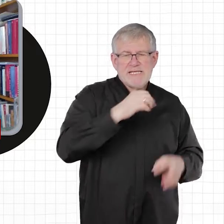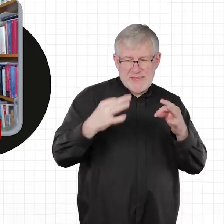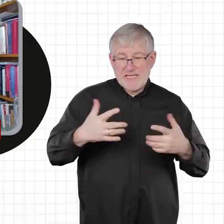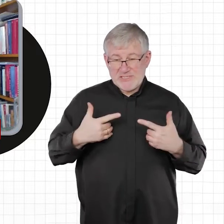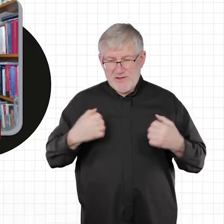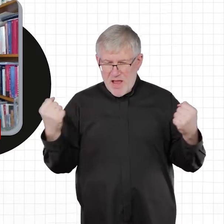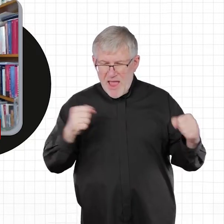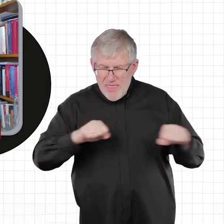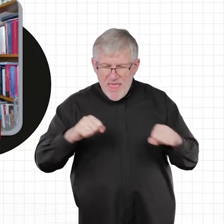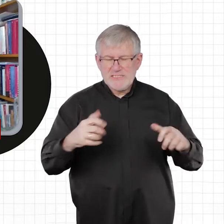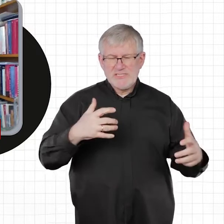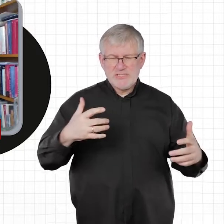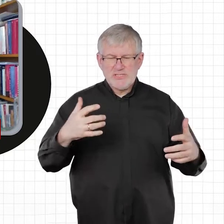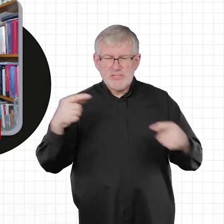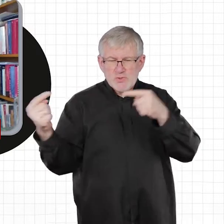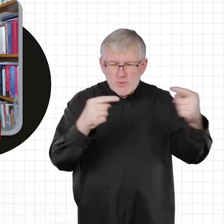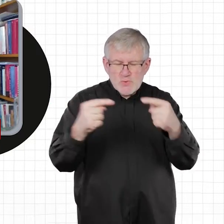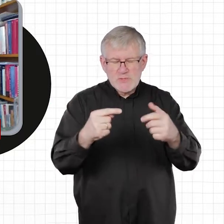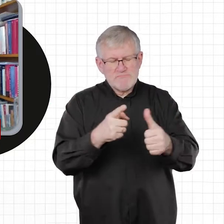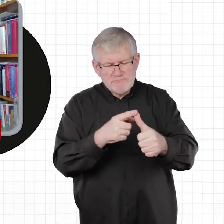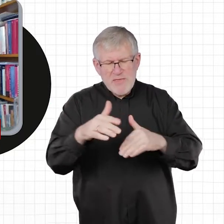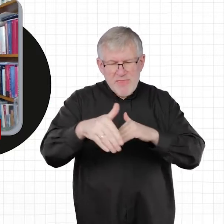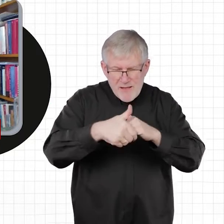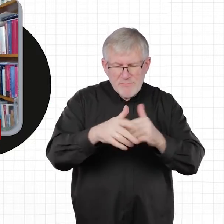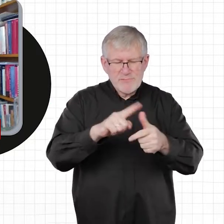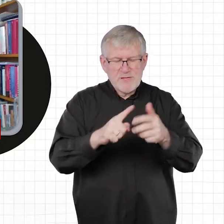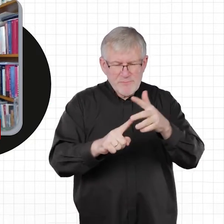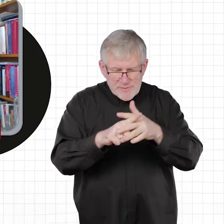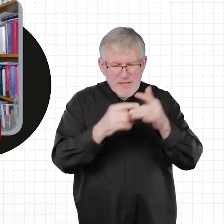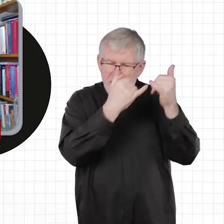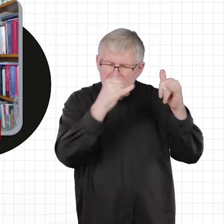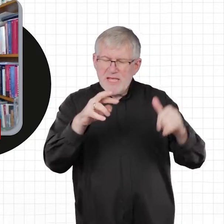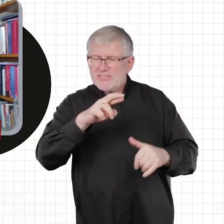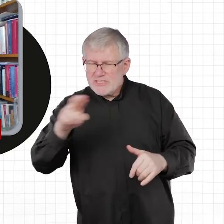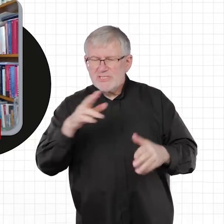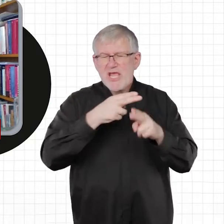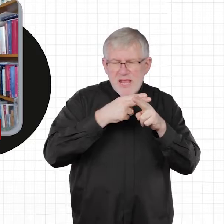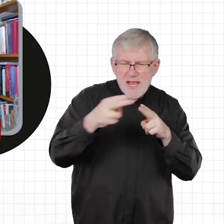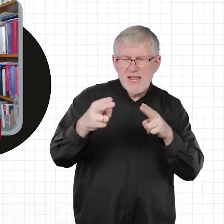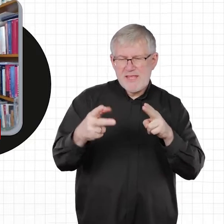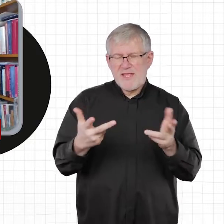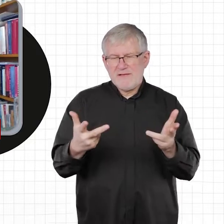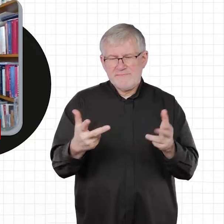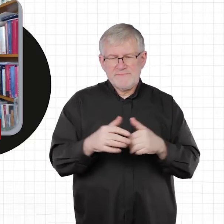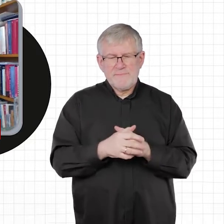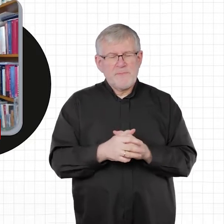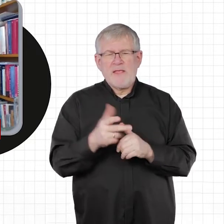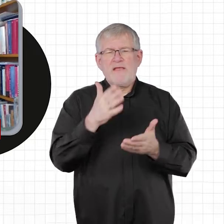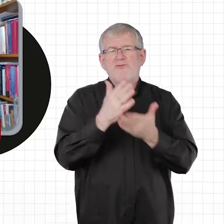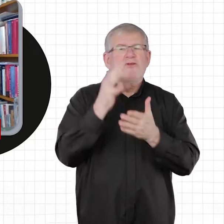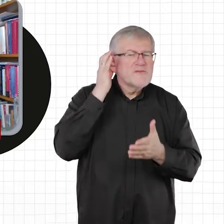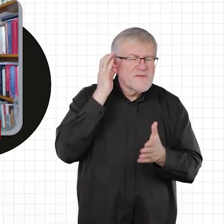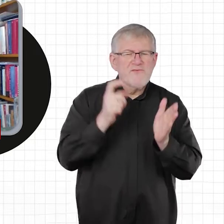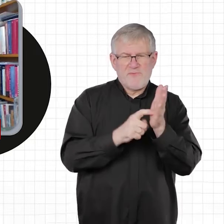have so many, we have to deal with so many stereotypes, because we all are raised in some kind of